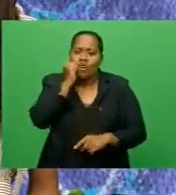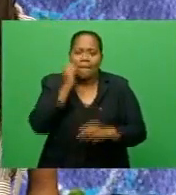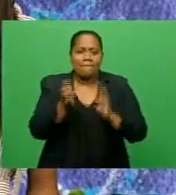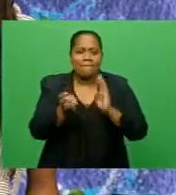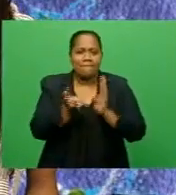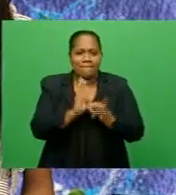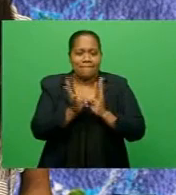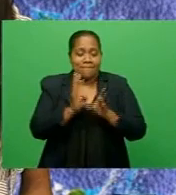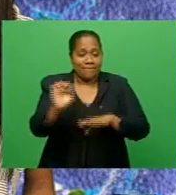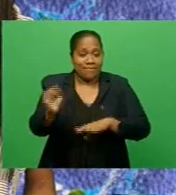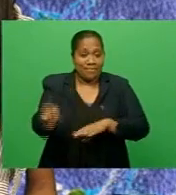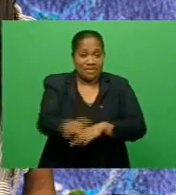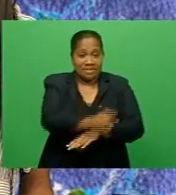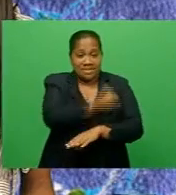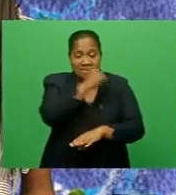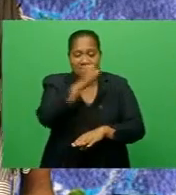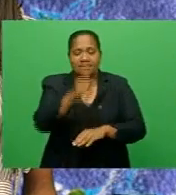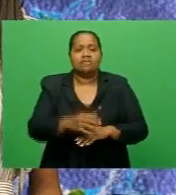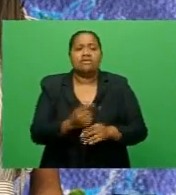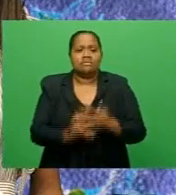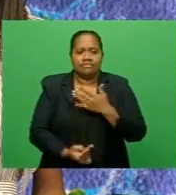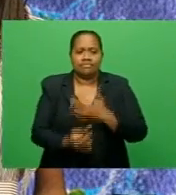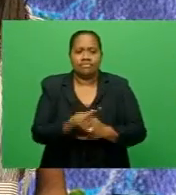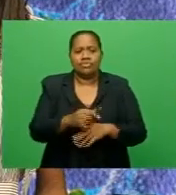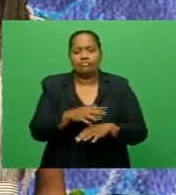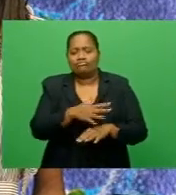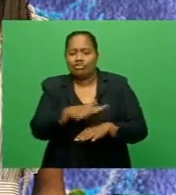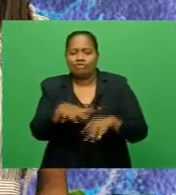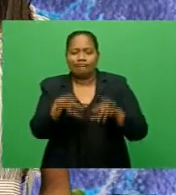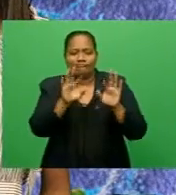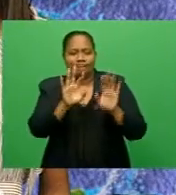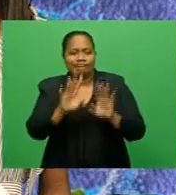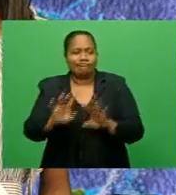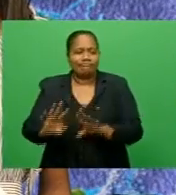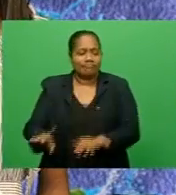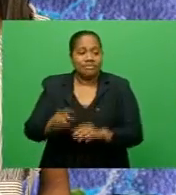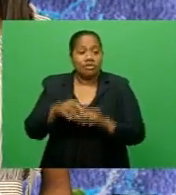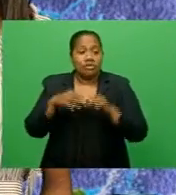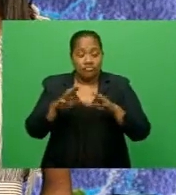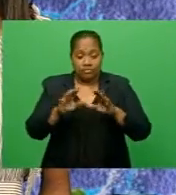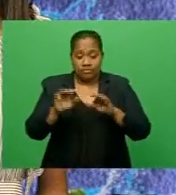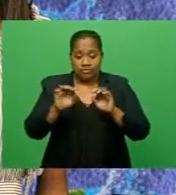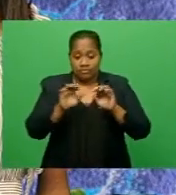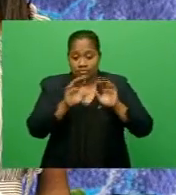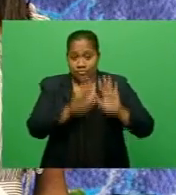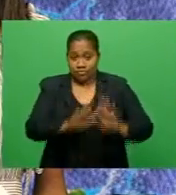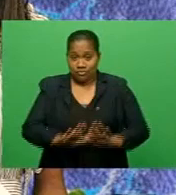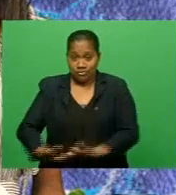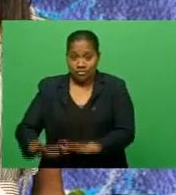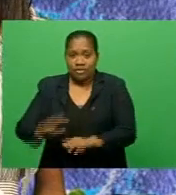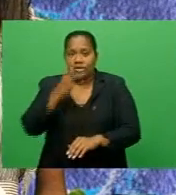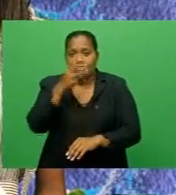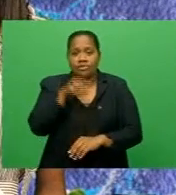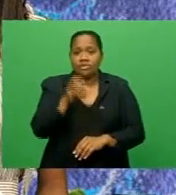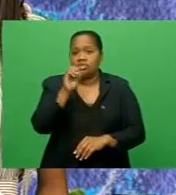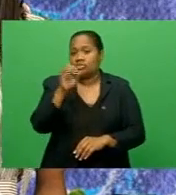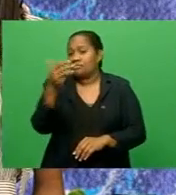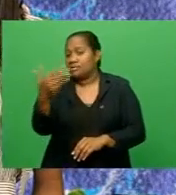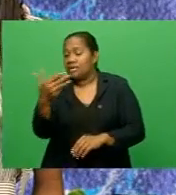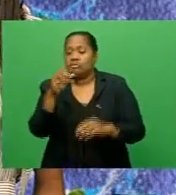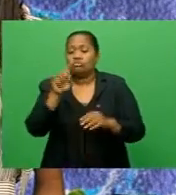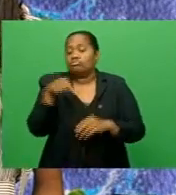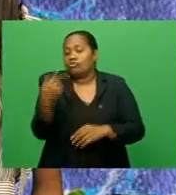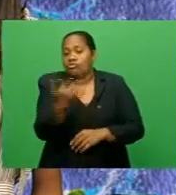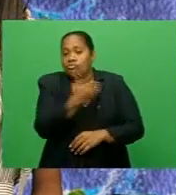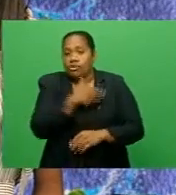seas, moderate southeasterly winds and moderate swells. For the tides, low tide at 3:09 tomorrow morning with high